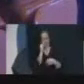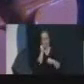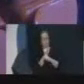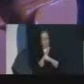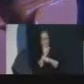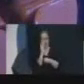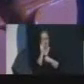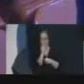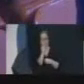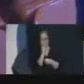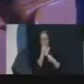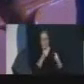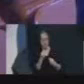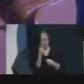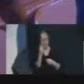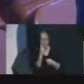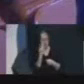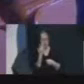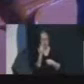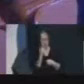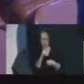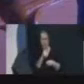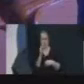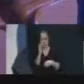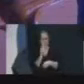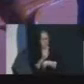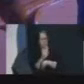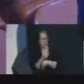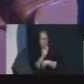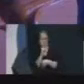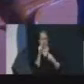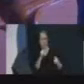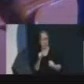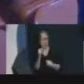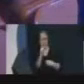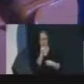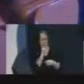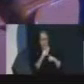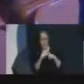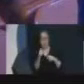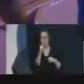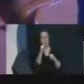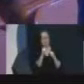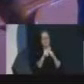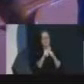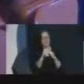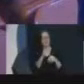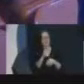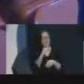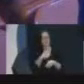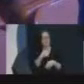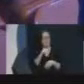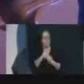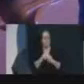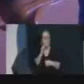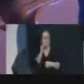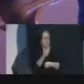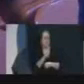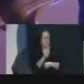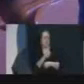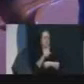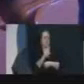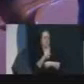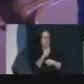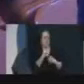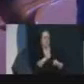mistakes, I struggled to understand why. My older sons did not struggle this way. And then I remembered that my youngest son was handed a calculator to use